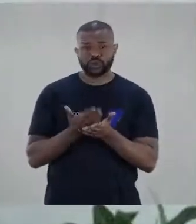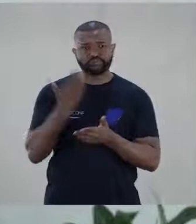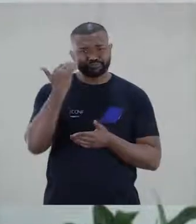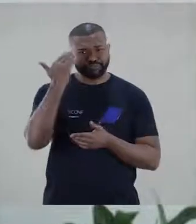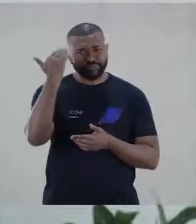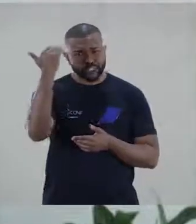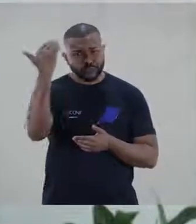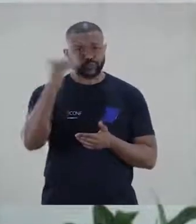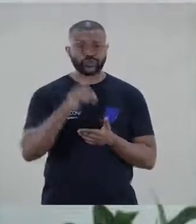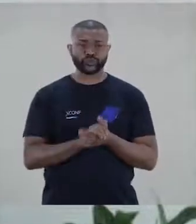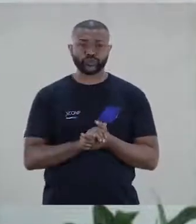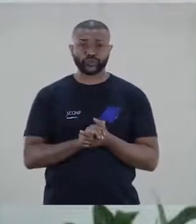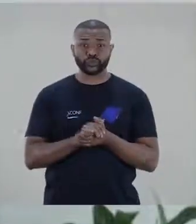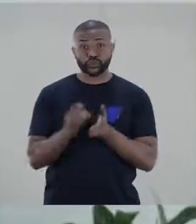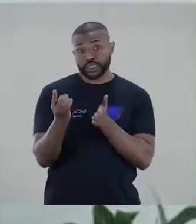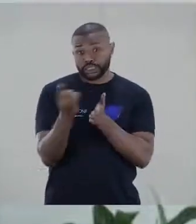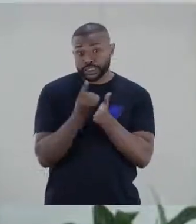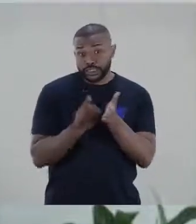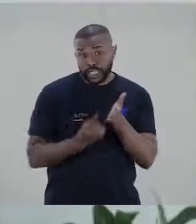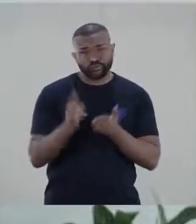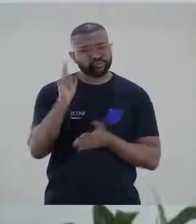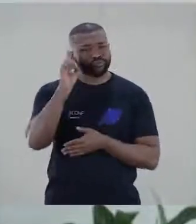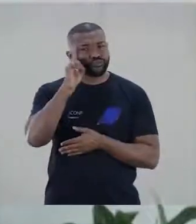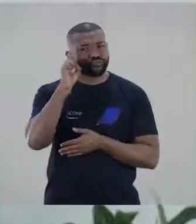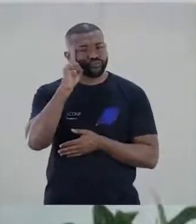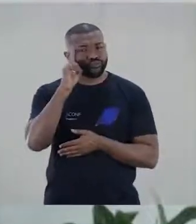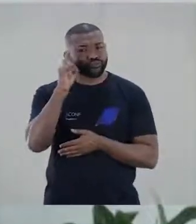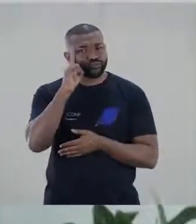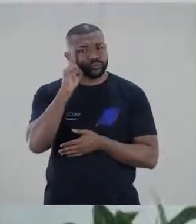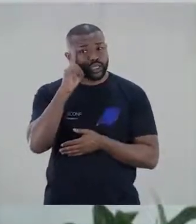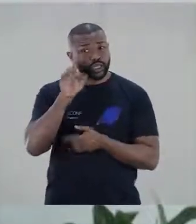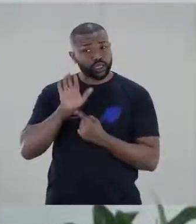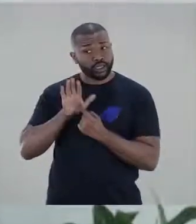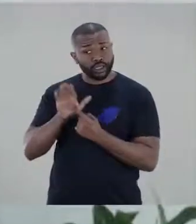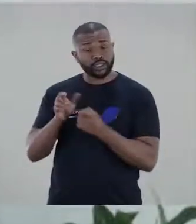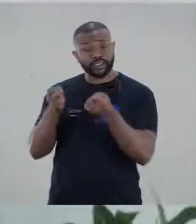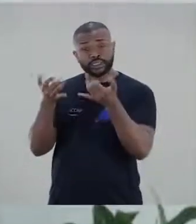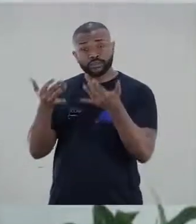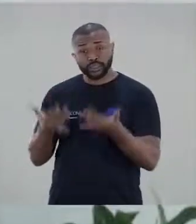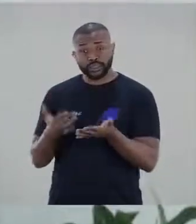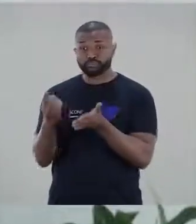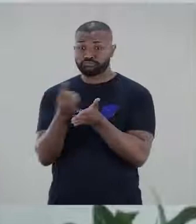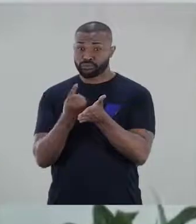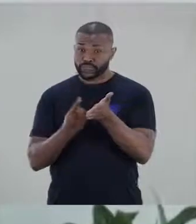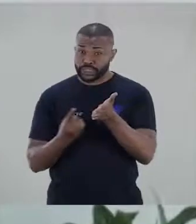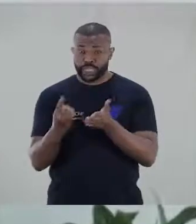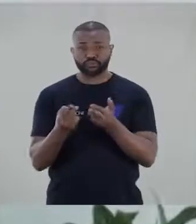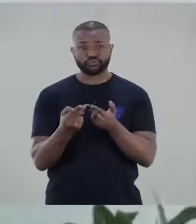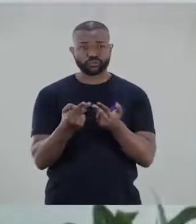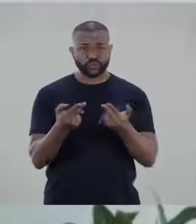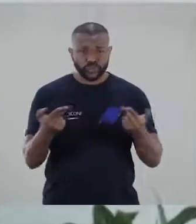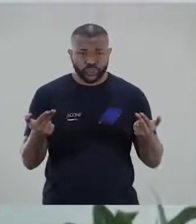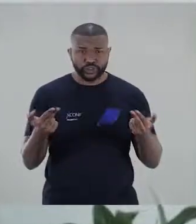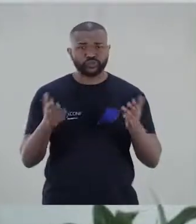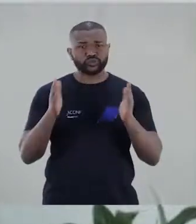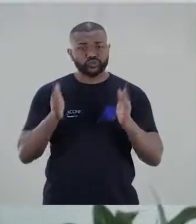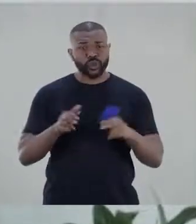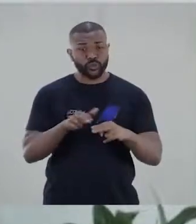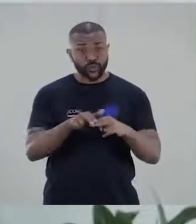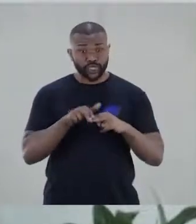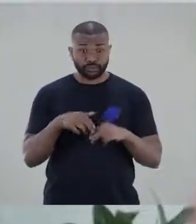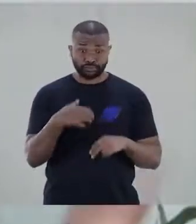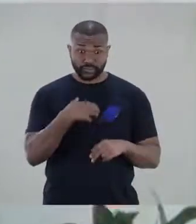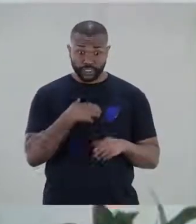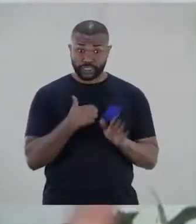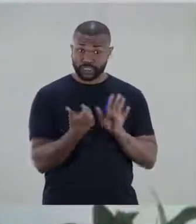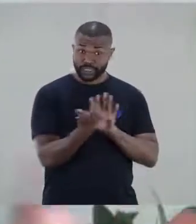classic. Design of Everyday Things. And when he talks about designing objects, he